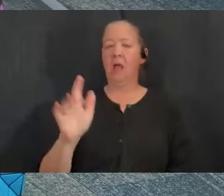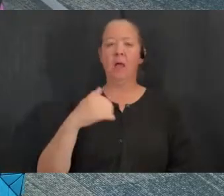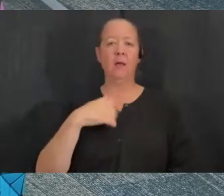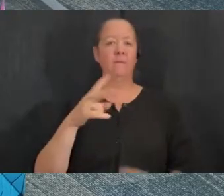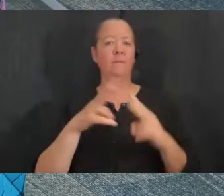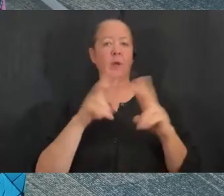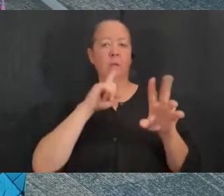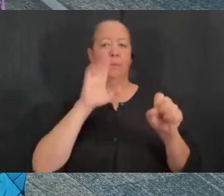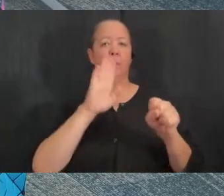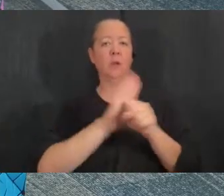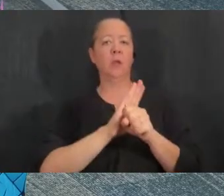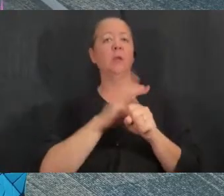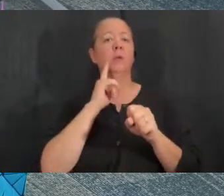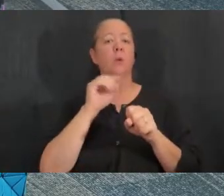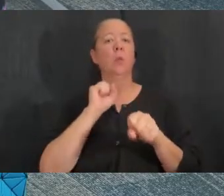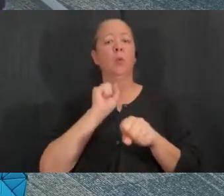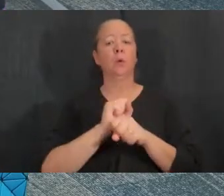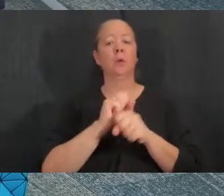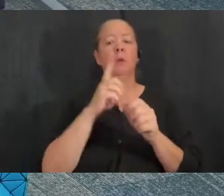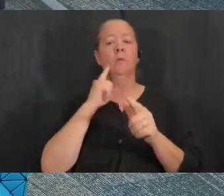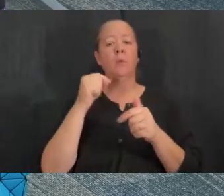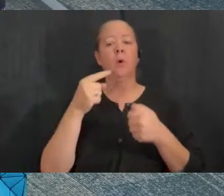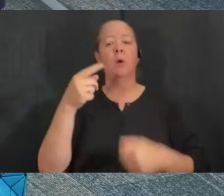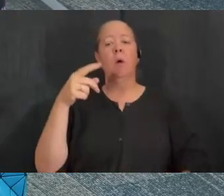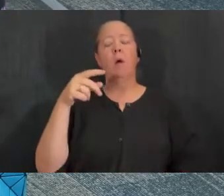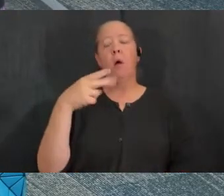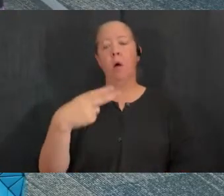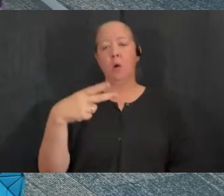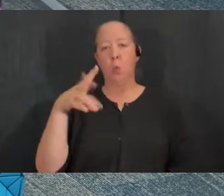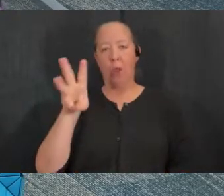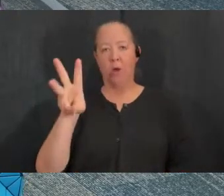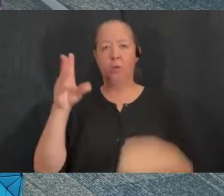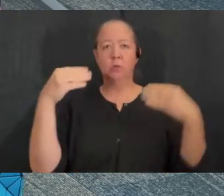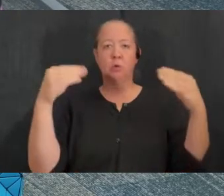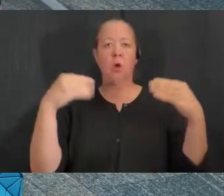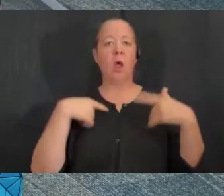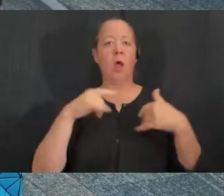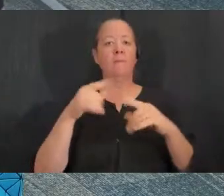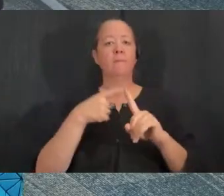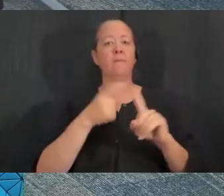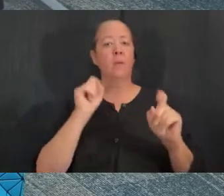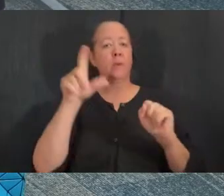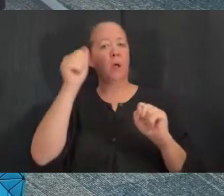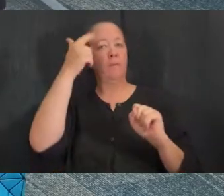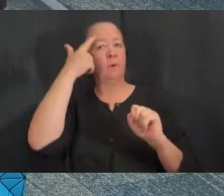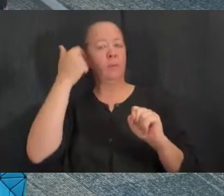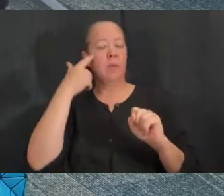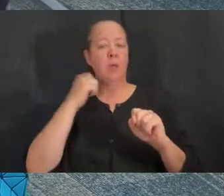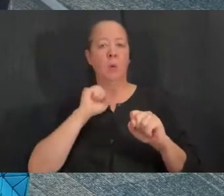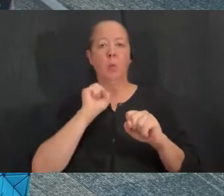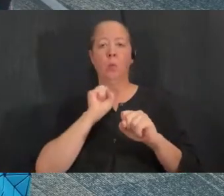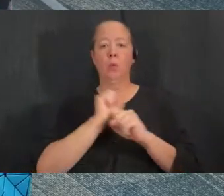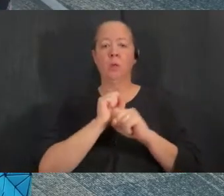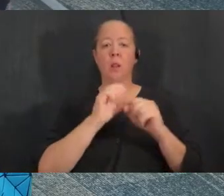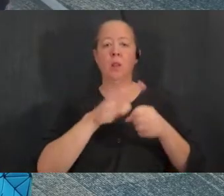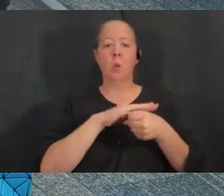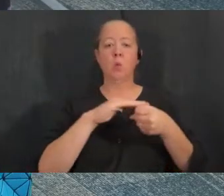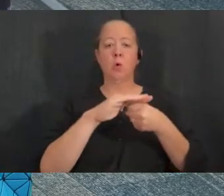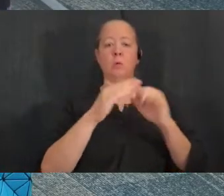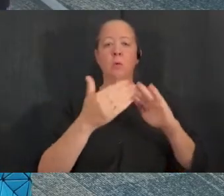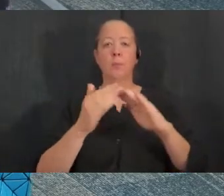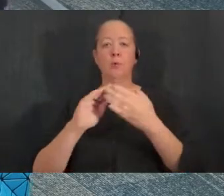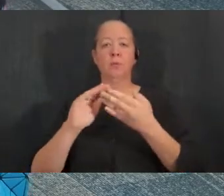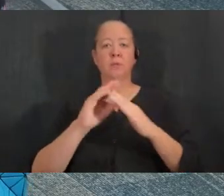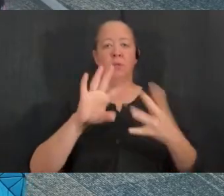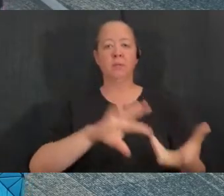of working in the federal government on community disaster recovery. I feel that local hardware stores are a really